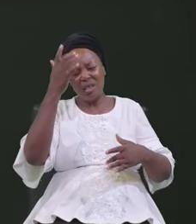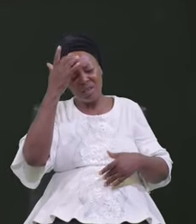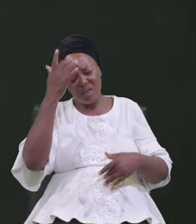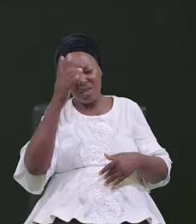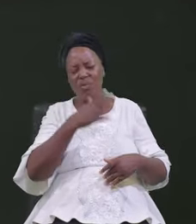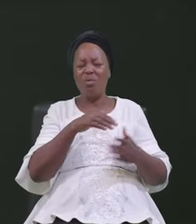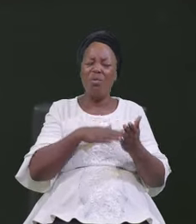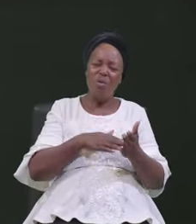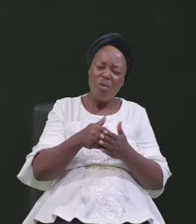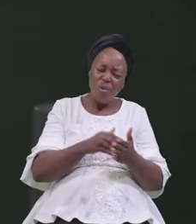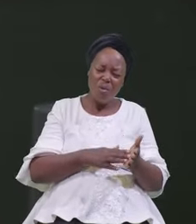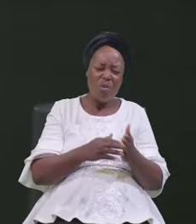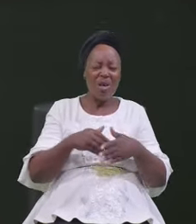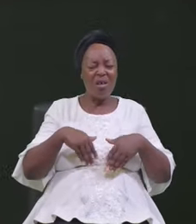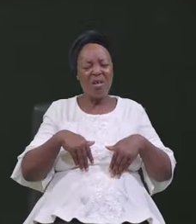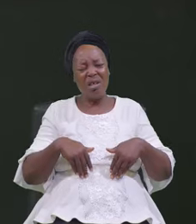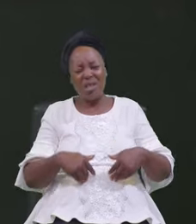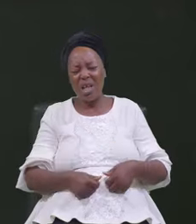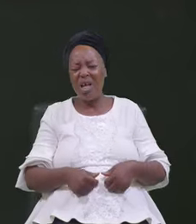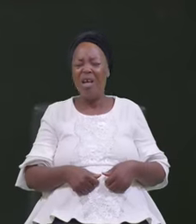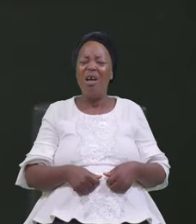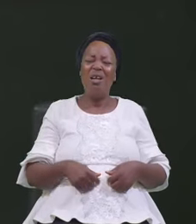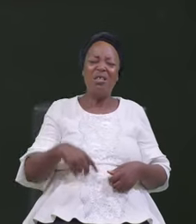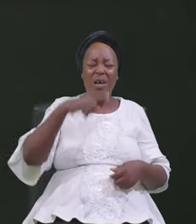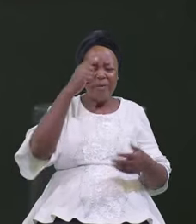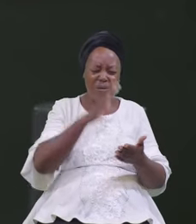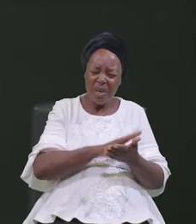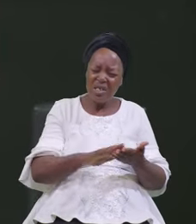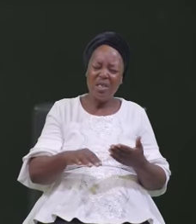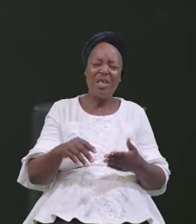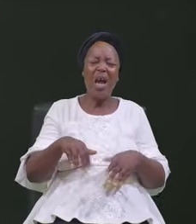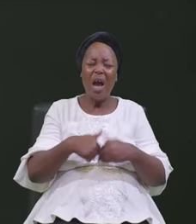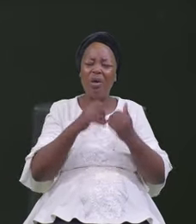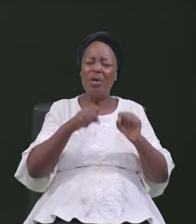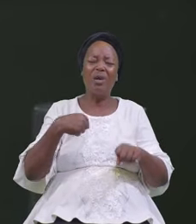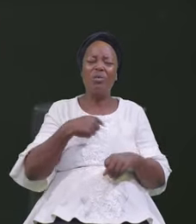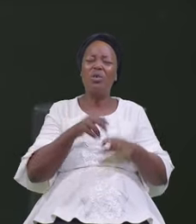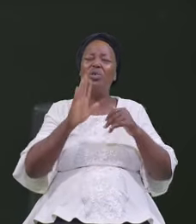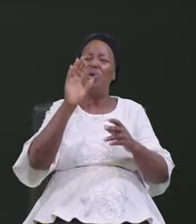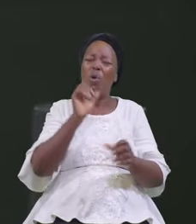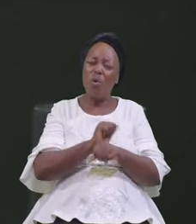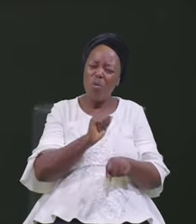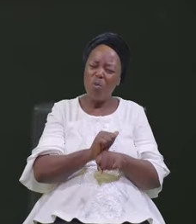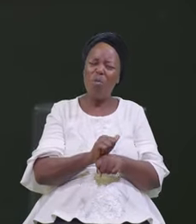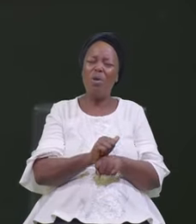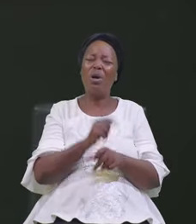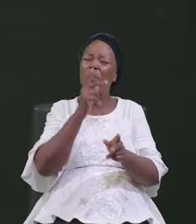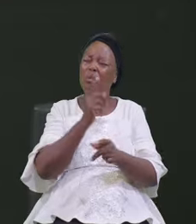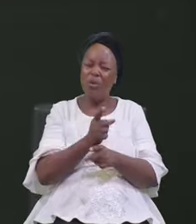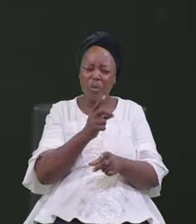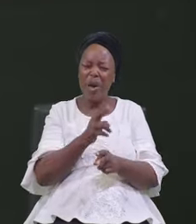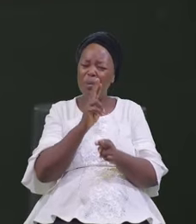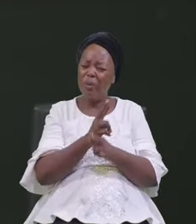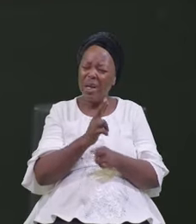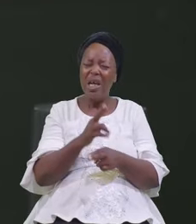and weak and, you know, fainting, how can we do your work properly? How can we do your work to